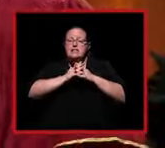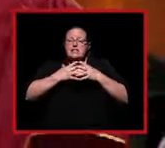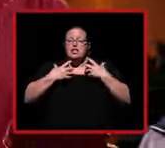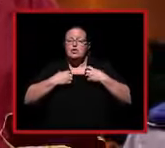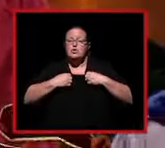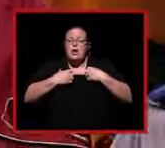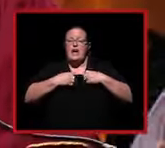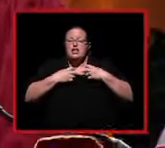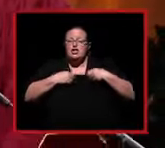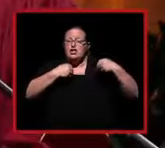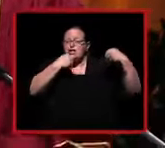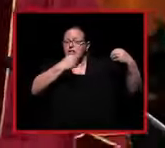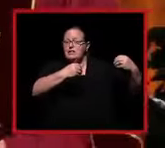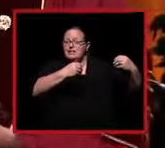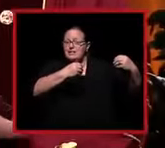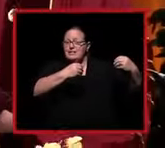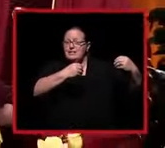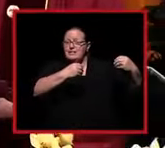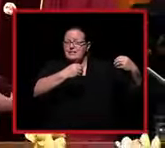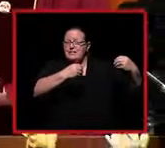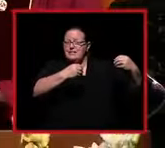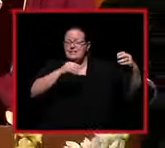sweatshirt.